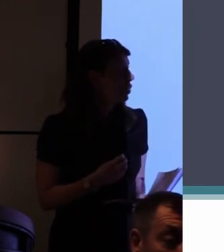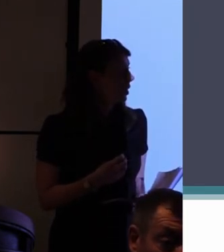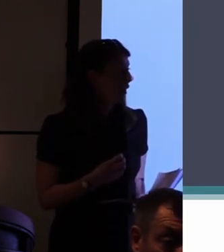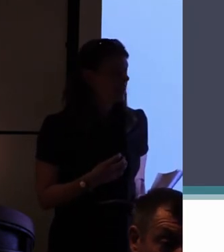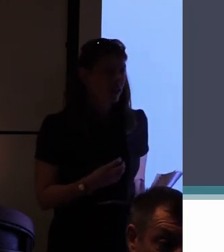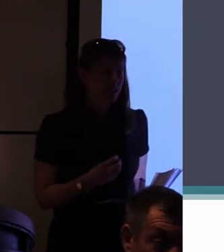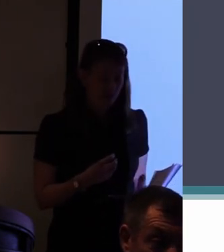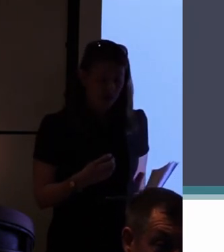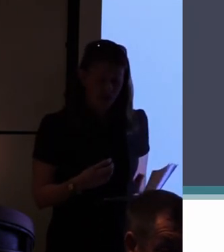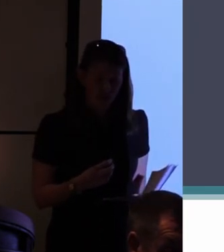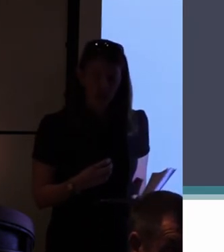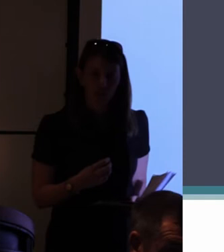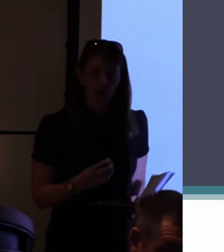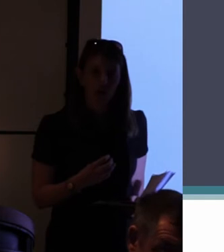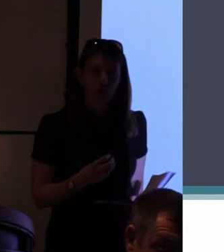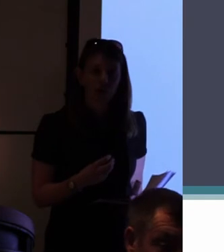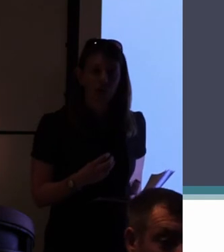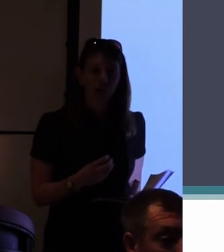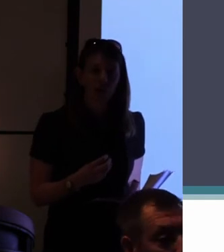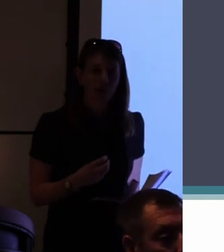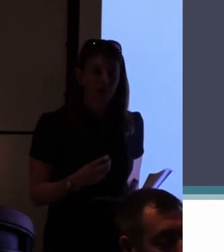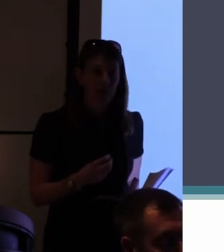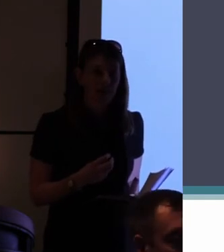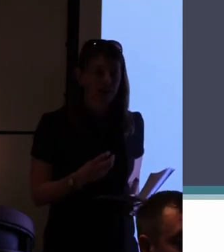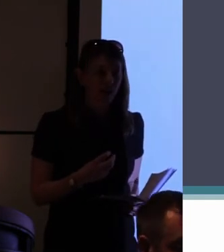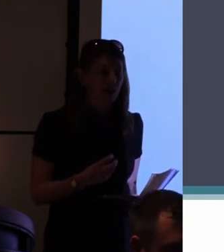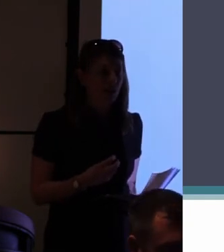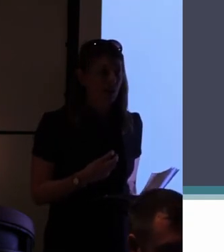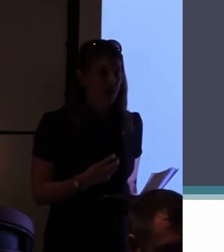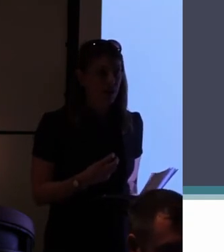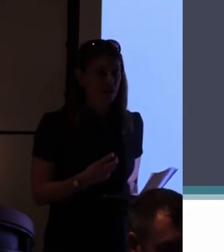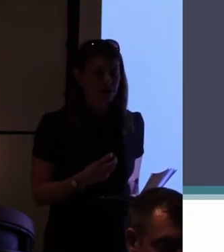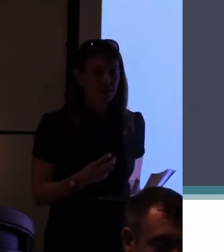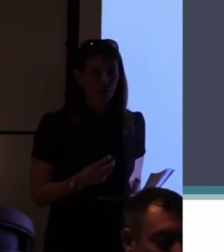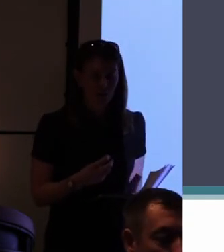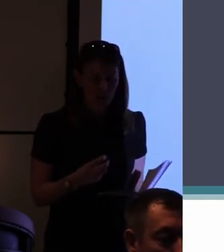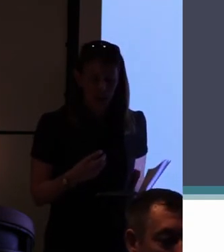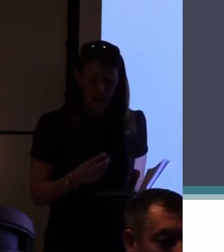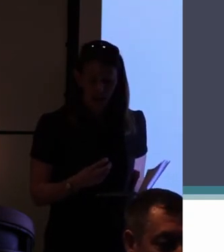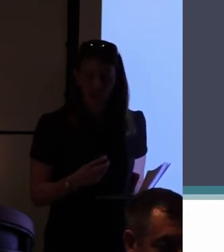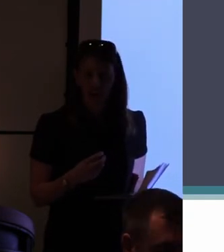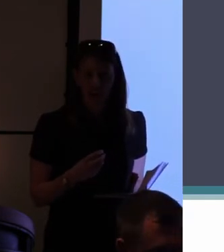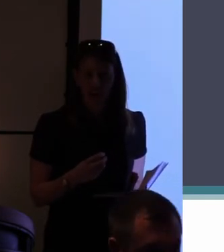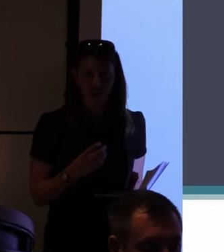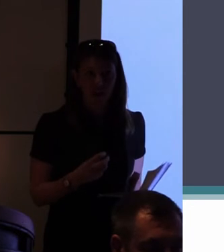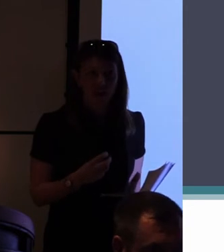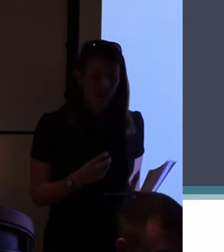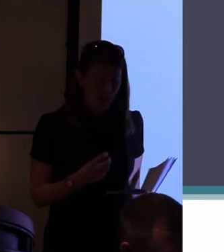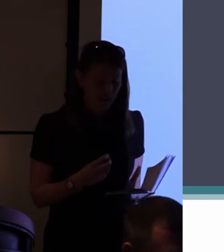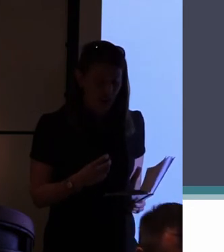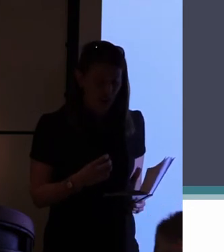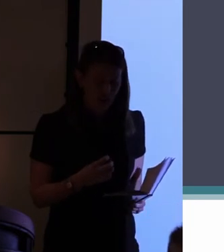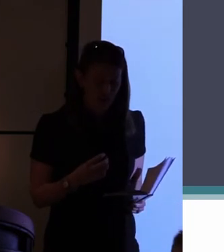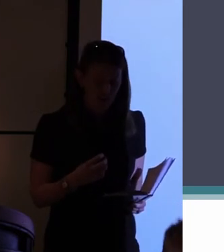chance to have a look at the state of heritage funding report, you'll see one of the points they make is that heritage organisations need to provide increased evidence of the